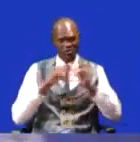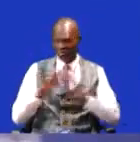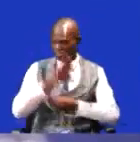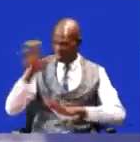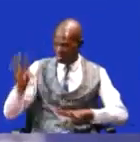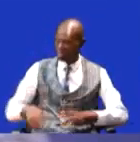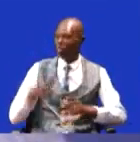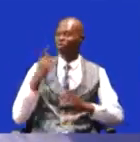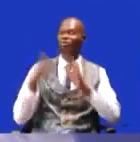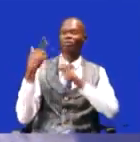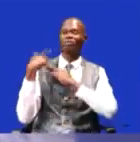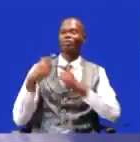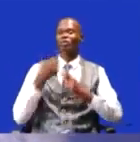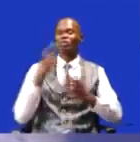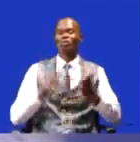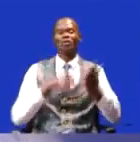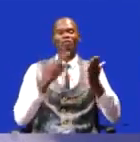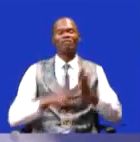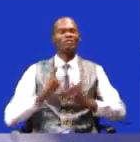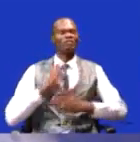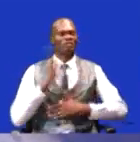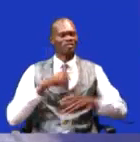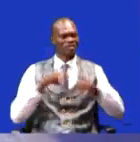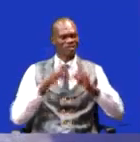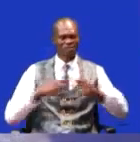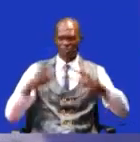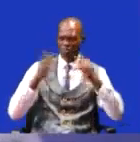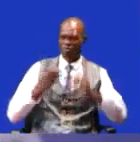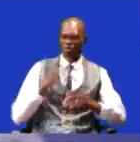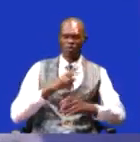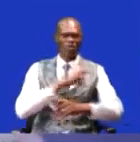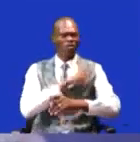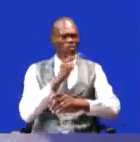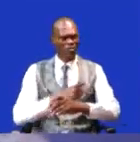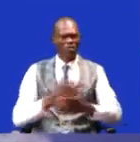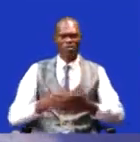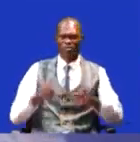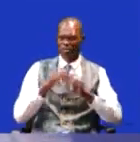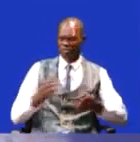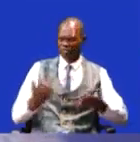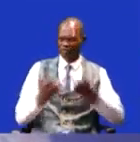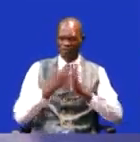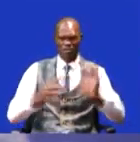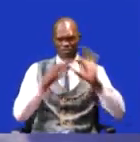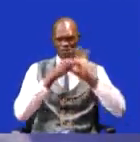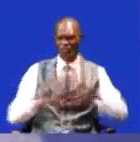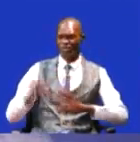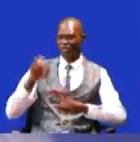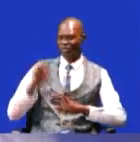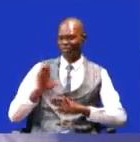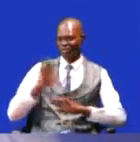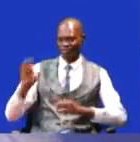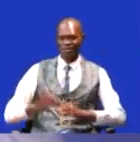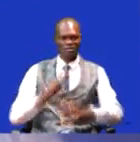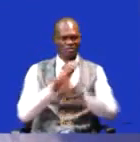ones who have let us down. So even our positions of power, I encourage us to join us as ESCC prevention team